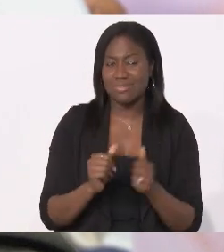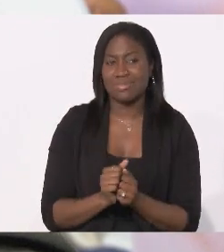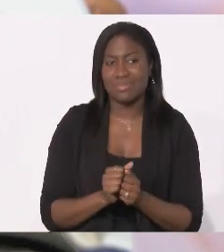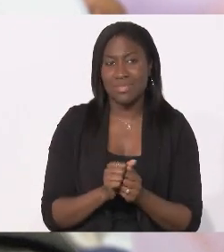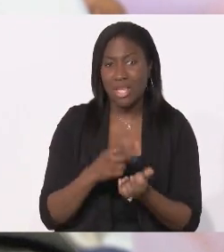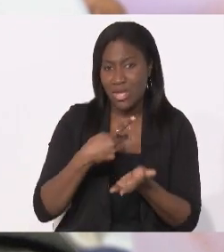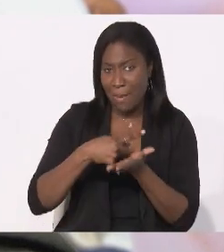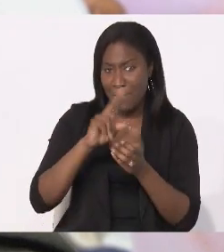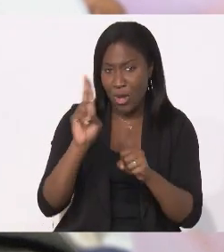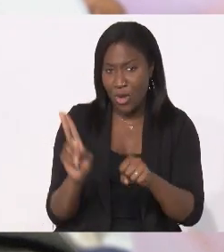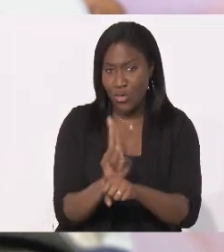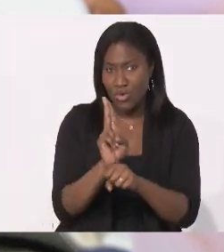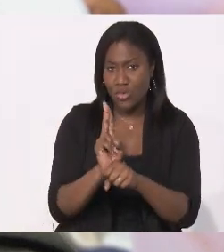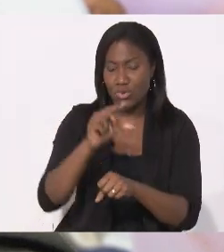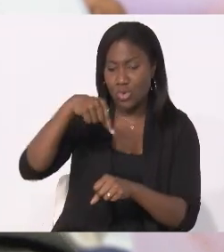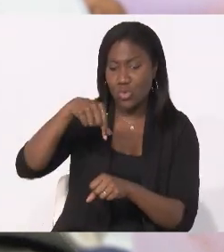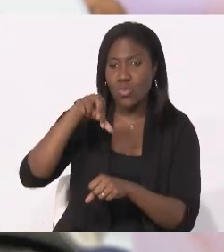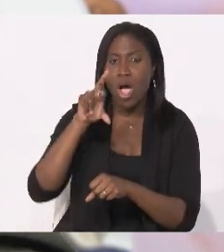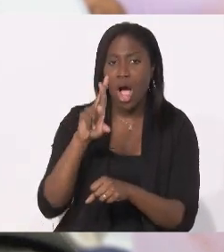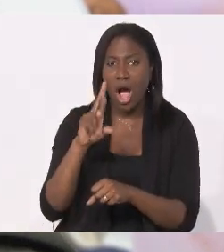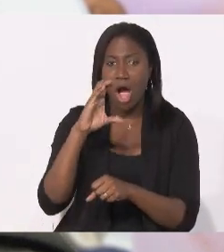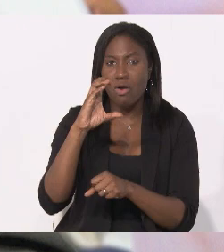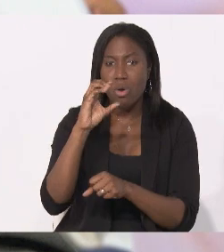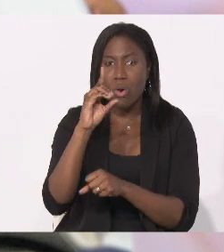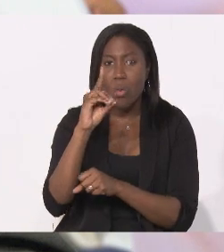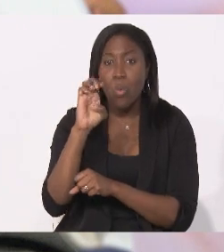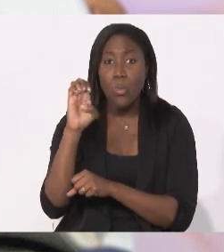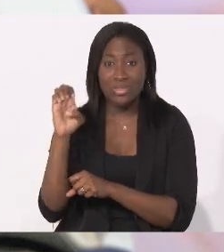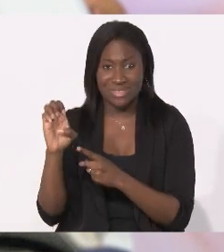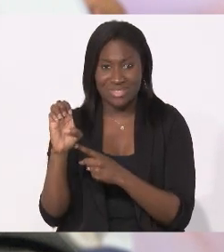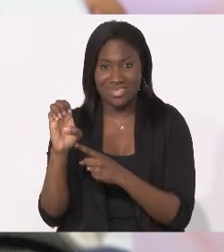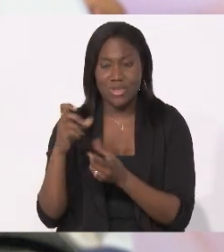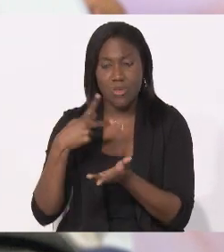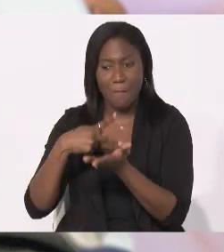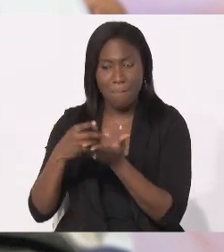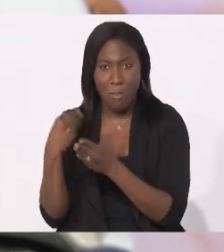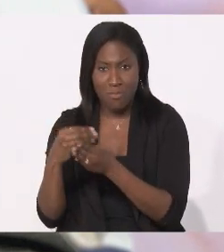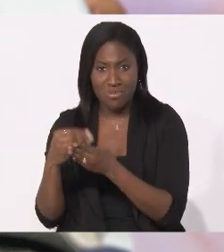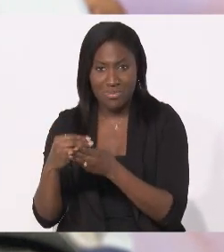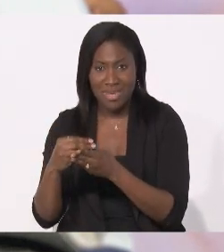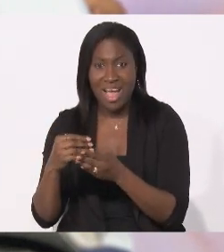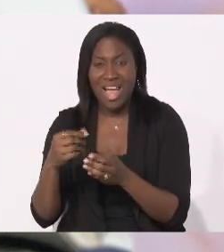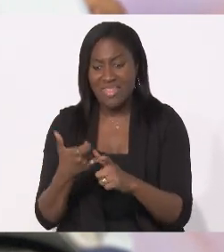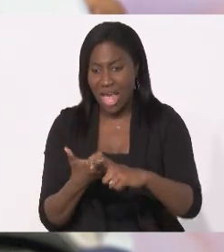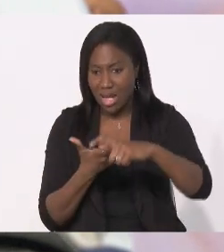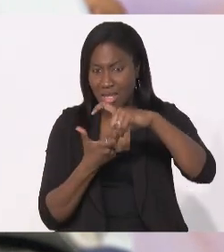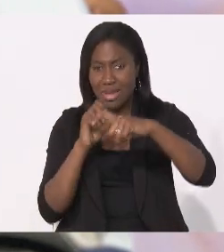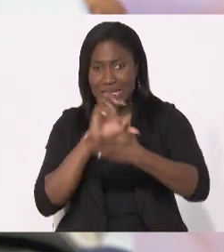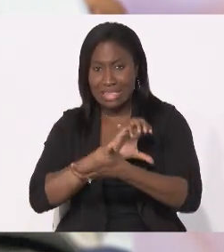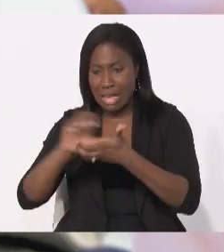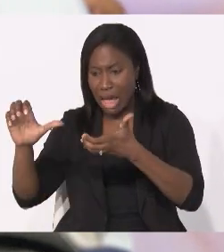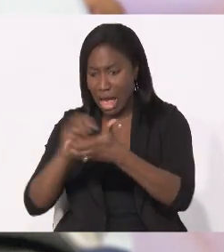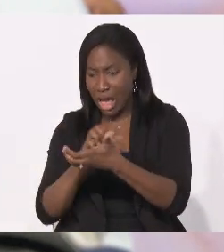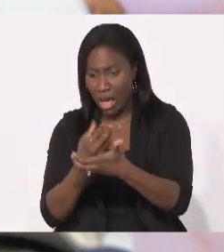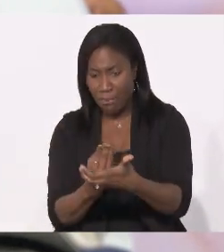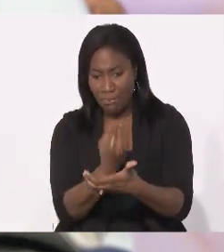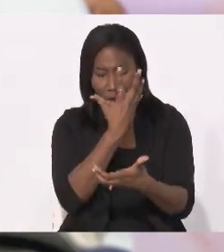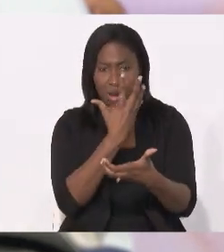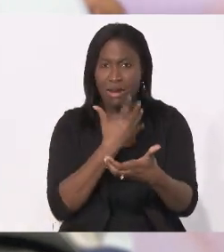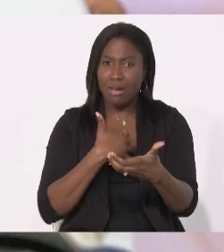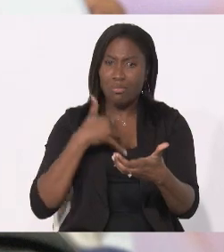QR code. You pay your $20 on the street, you get your QR code, you scan it, and the film pops up on a screen, right?